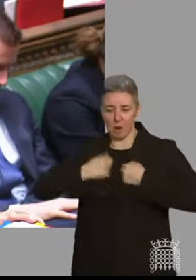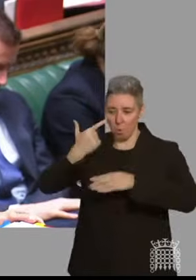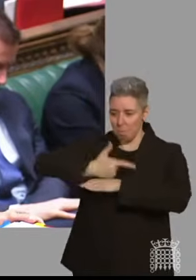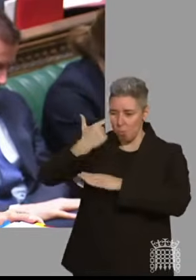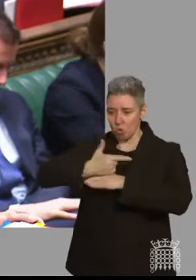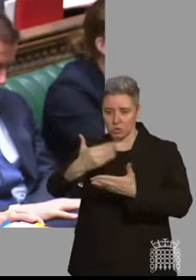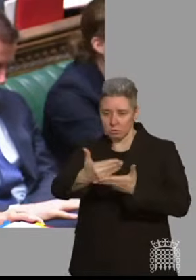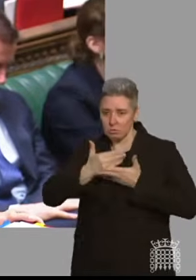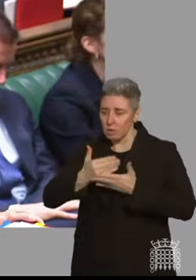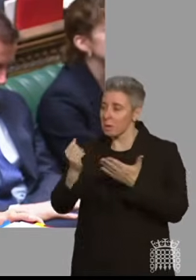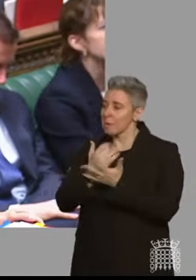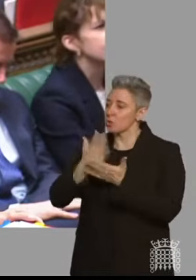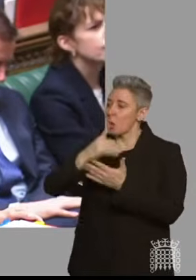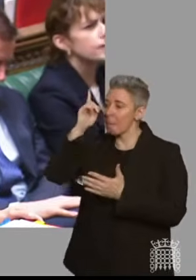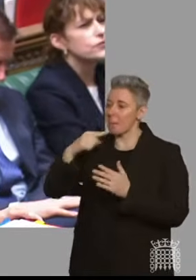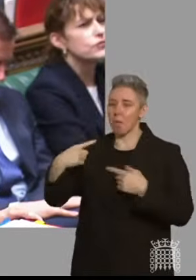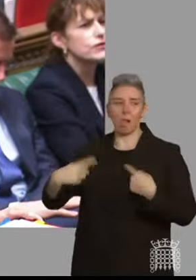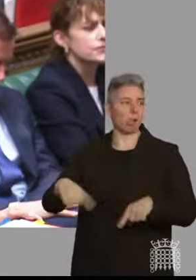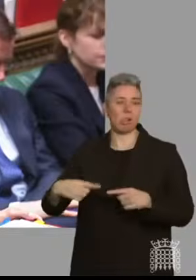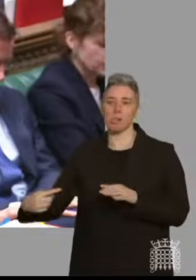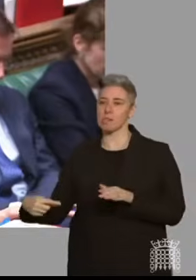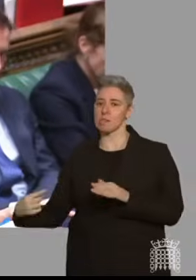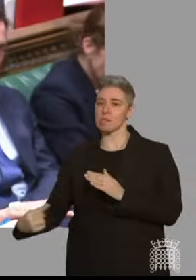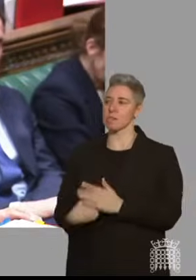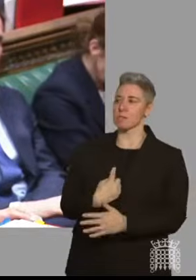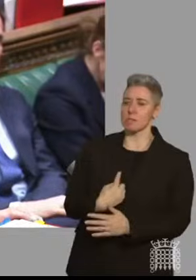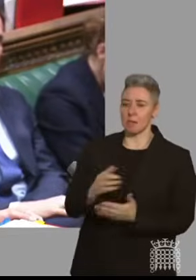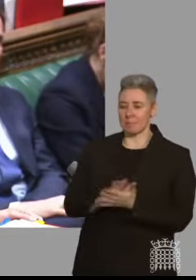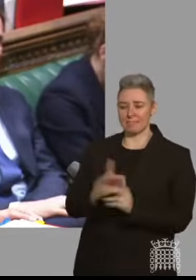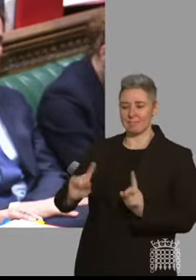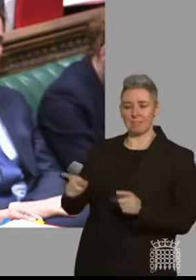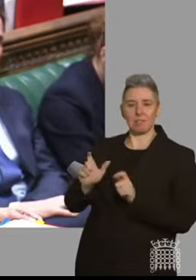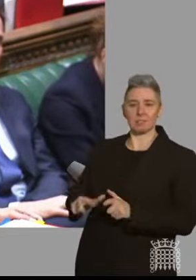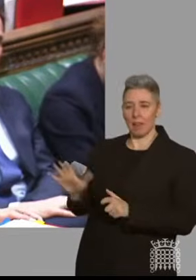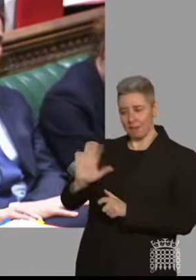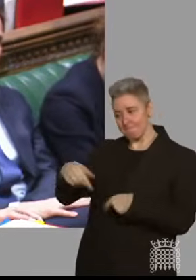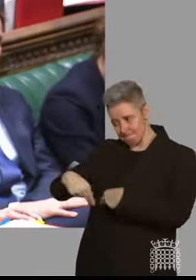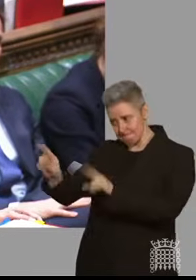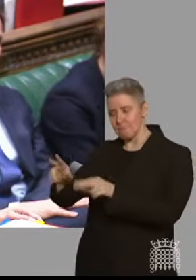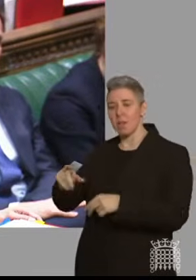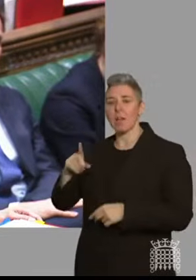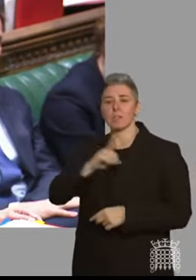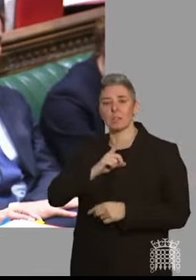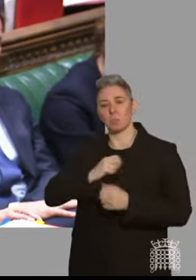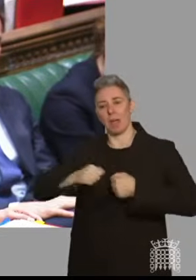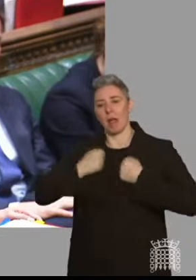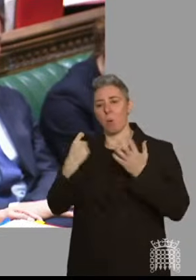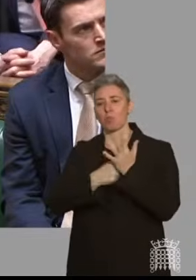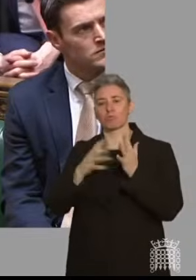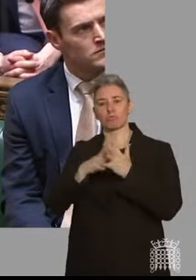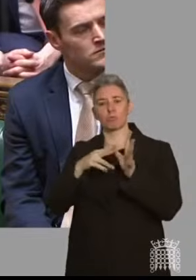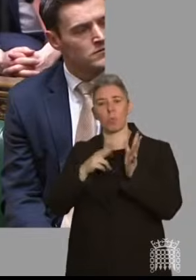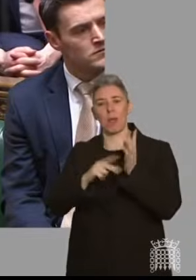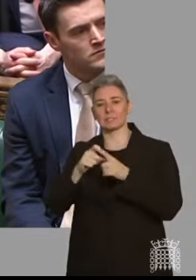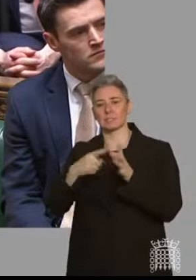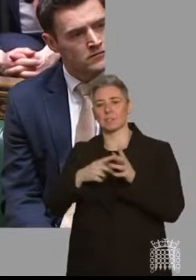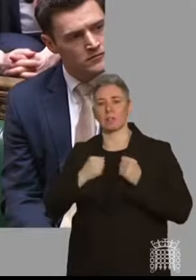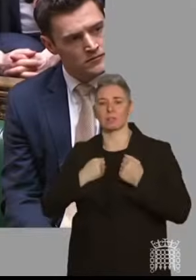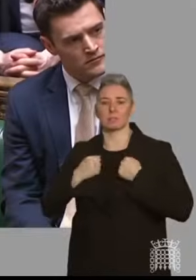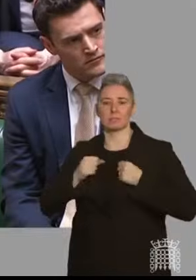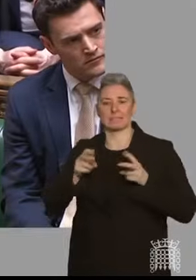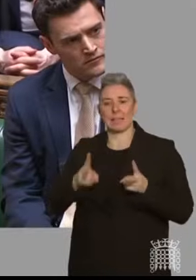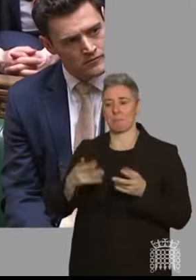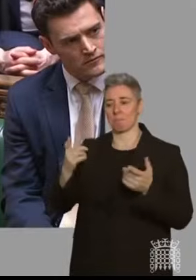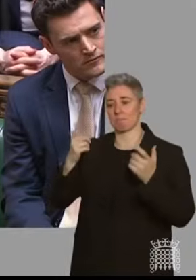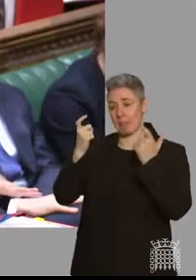ability to stay. That's why our Rwanda scheme and legislation is so important. And what I've said repeatedly, and will happily say to her again, is